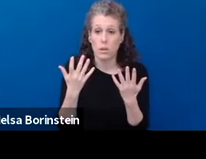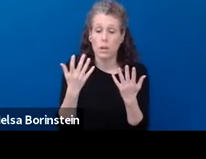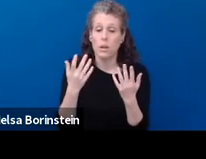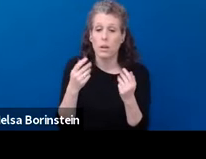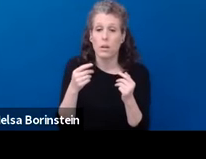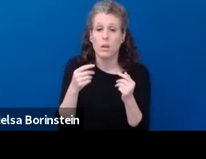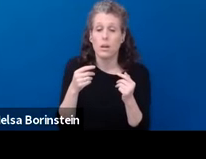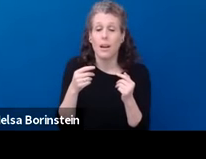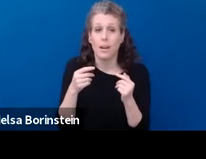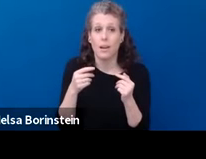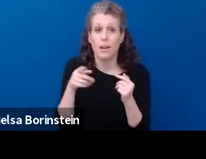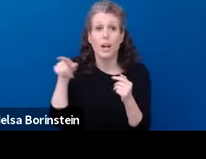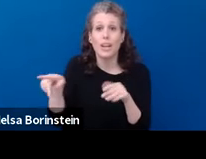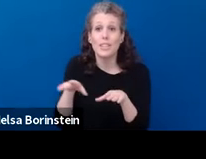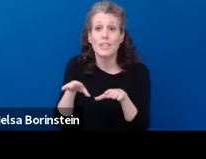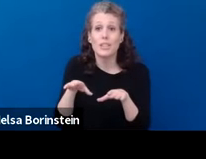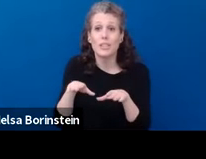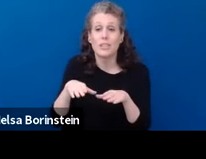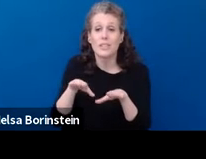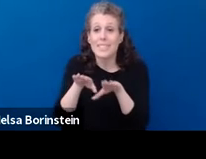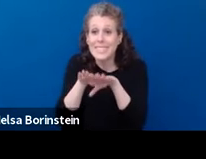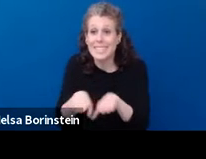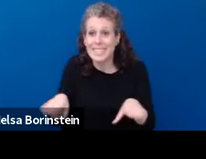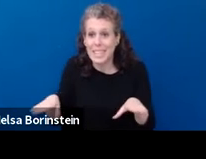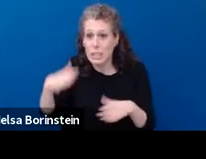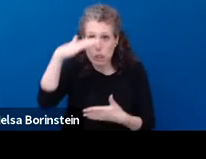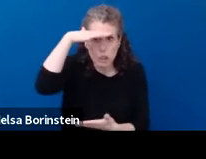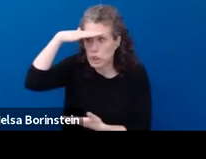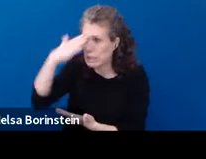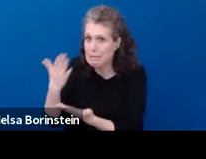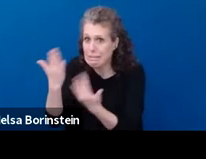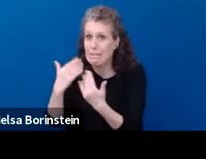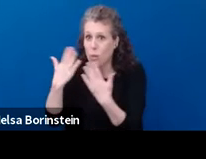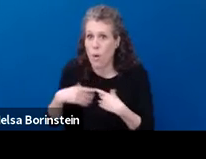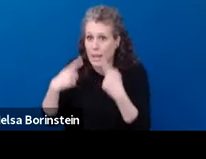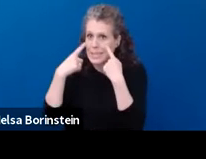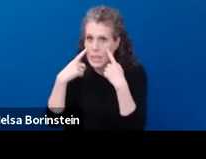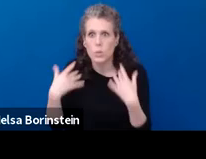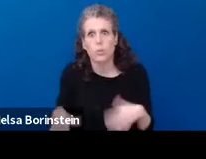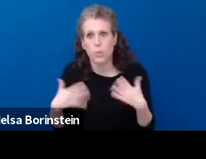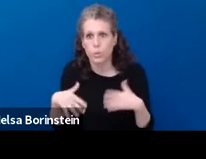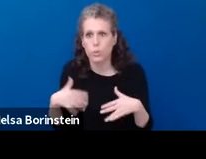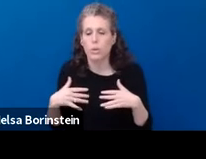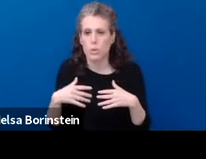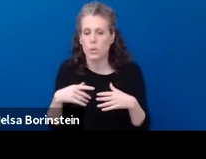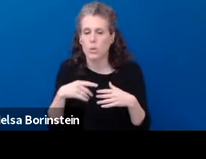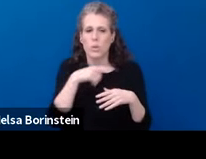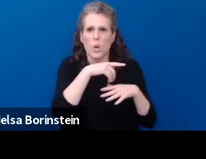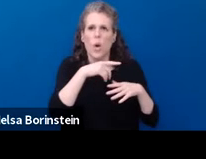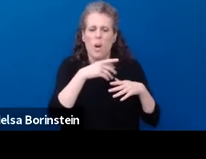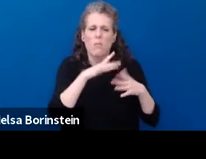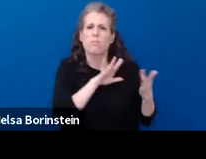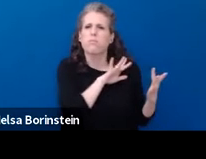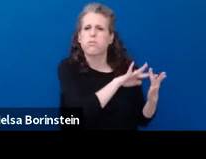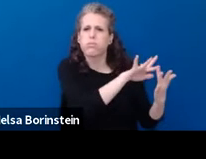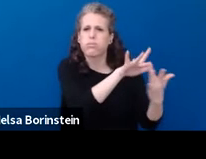people, the children that was going to do the user testing. It was a big thing. So together with the network we already had